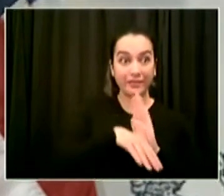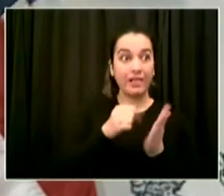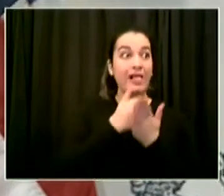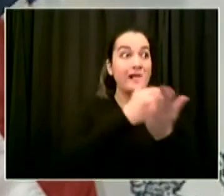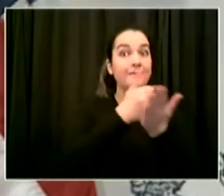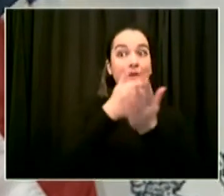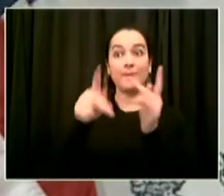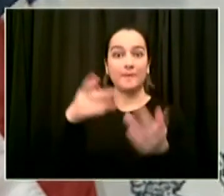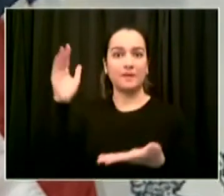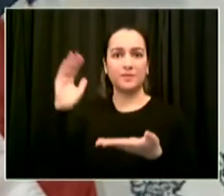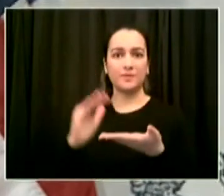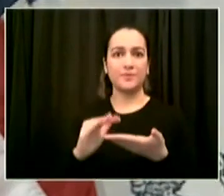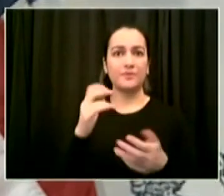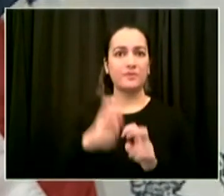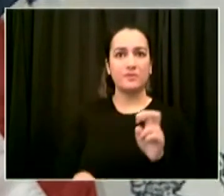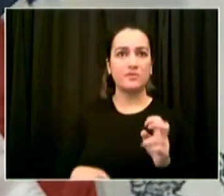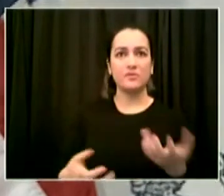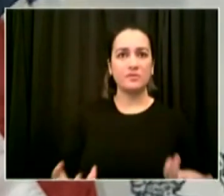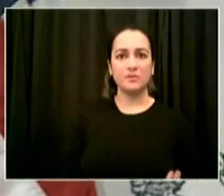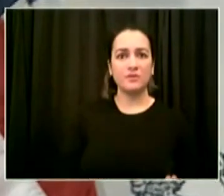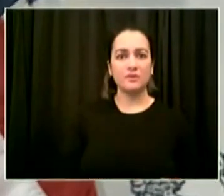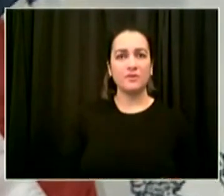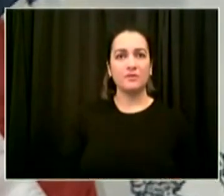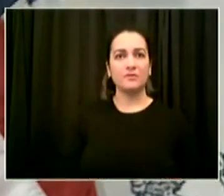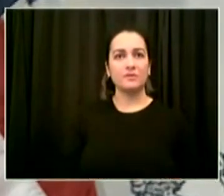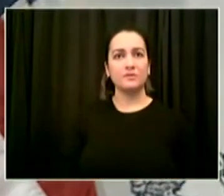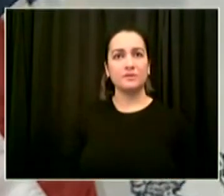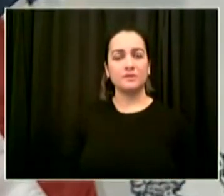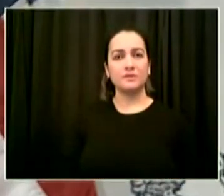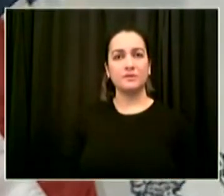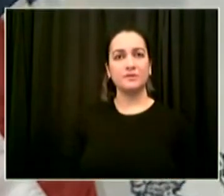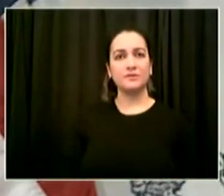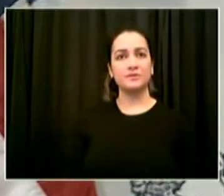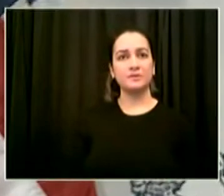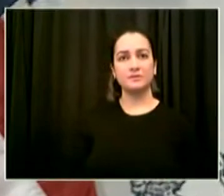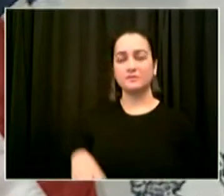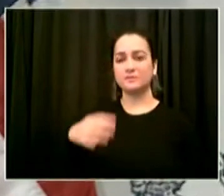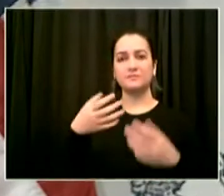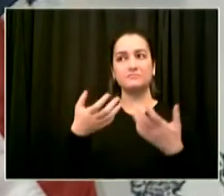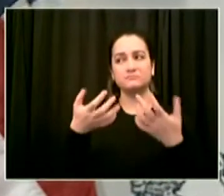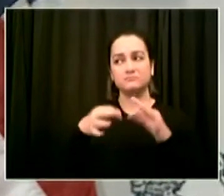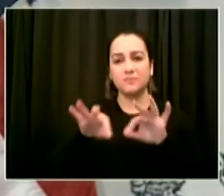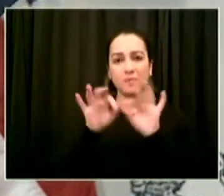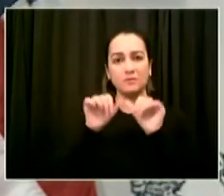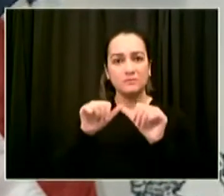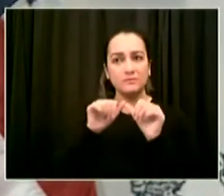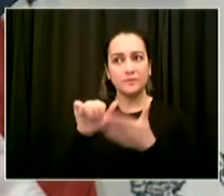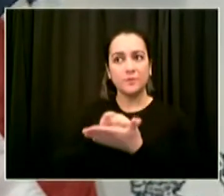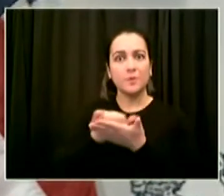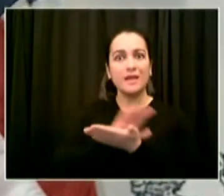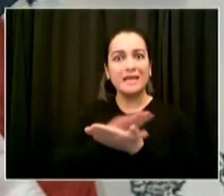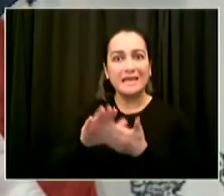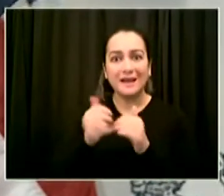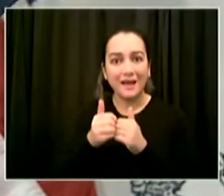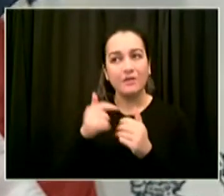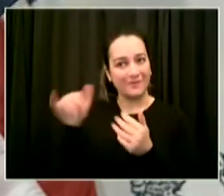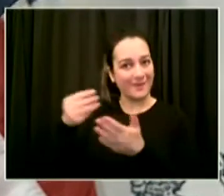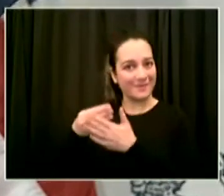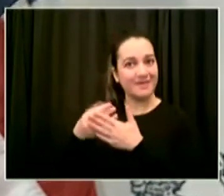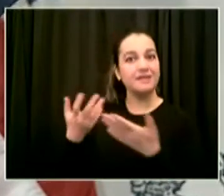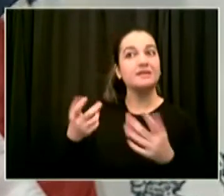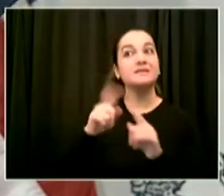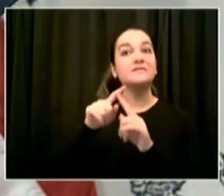things that are the foundation for economic recovery, all that costs money. That's what we need to see in the next stimulus.